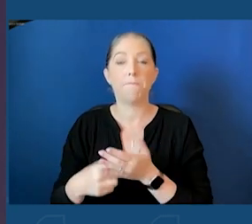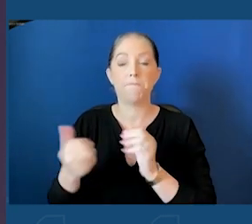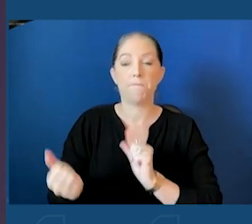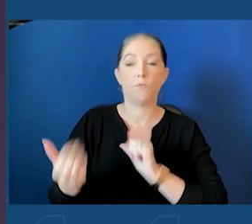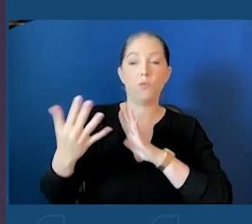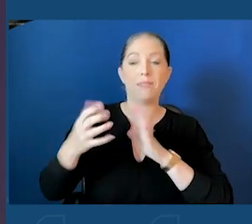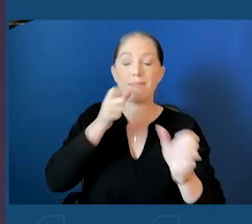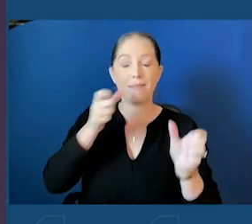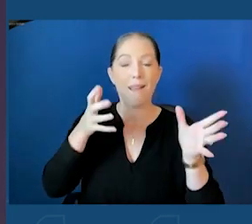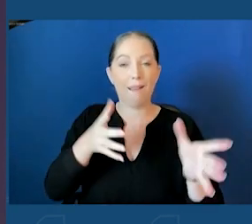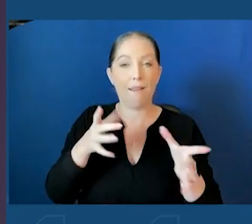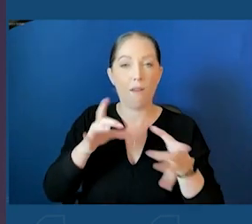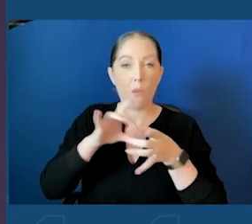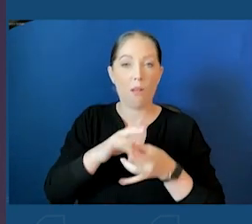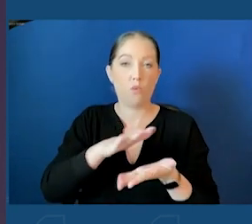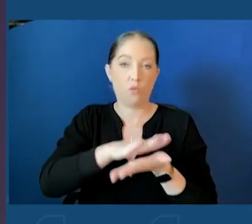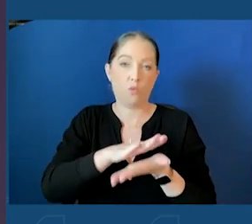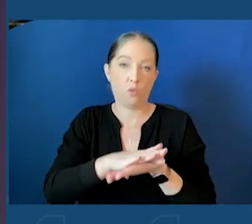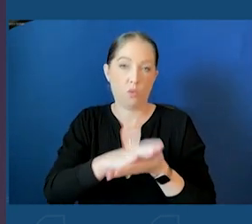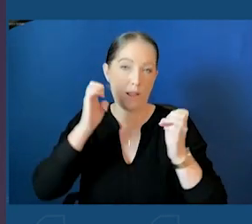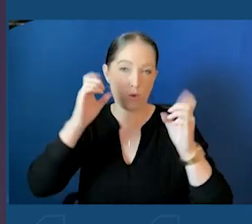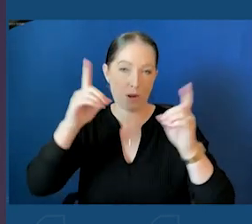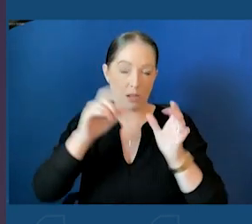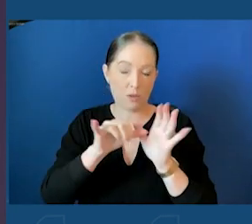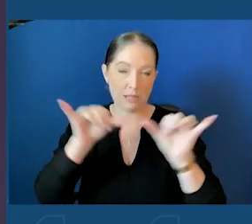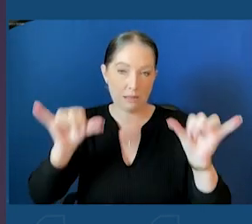system. We have